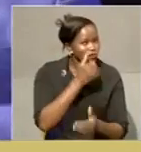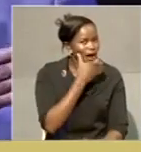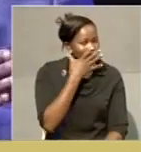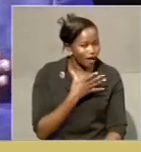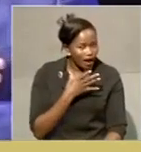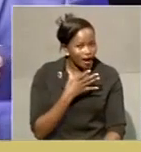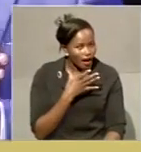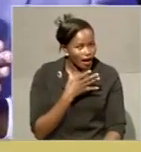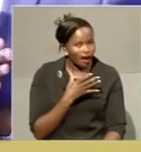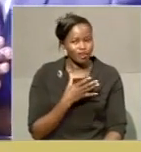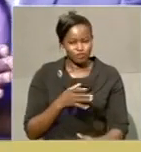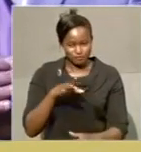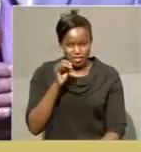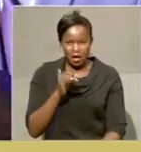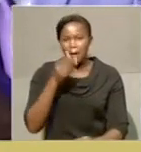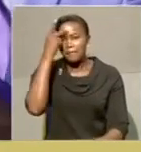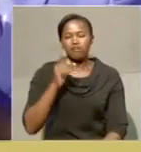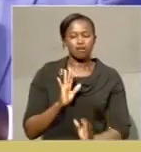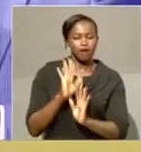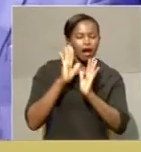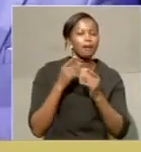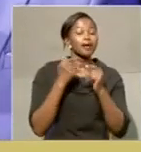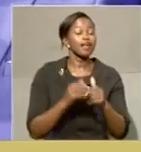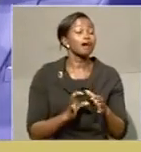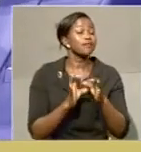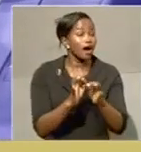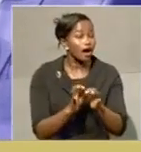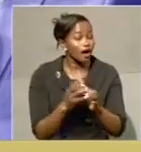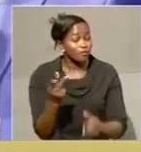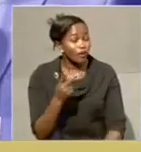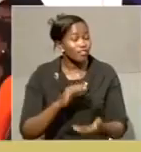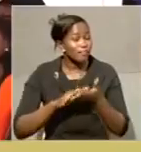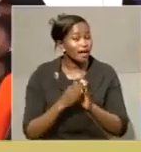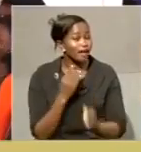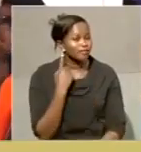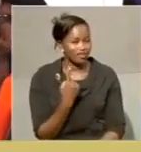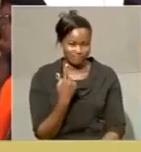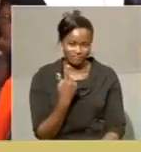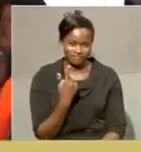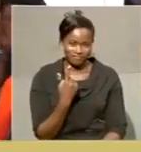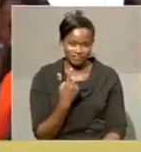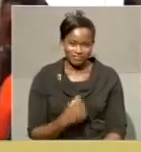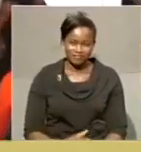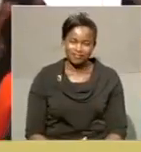to leave his parents and is now joined to you, and the two of you become like this.